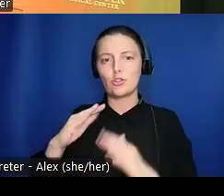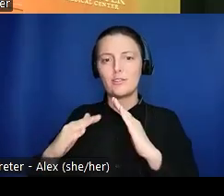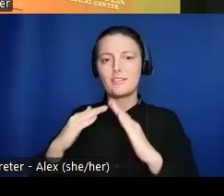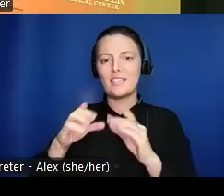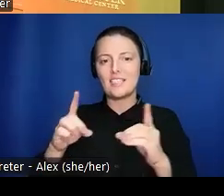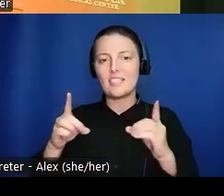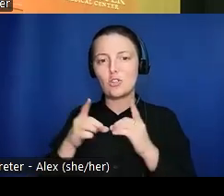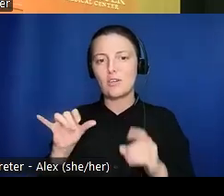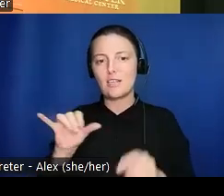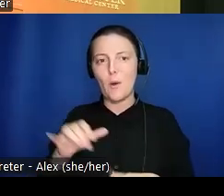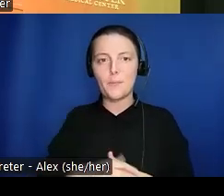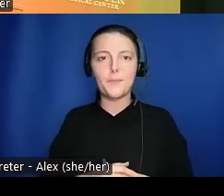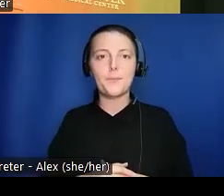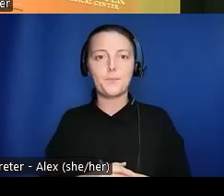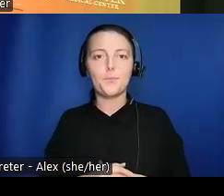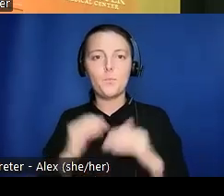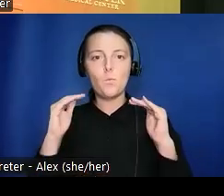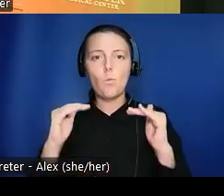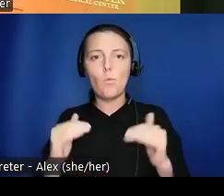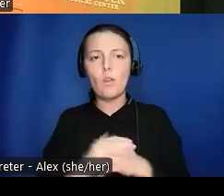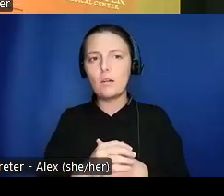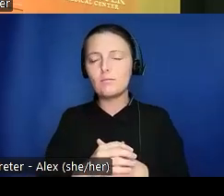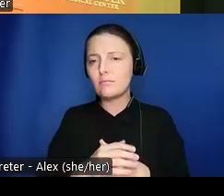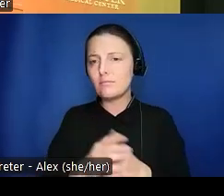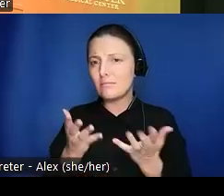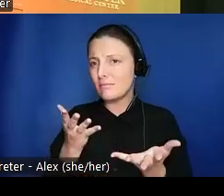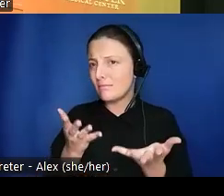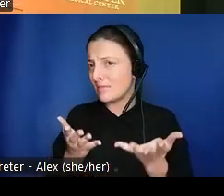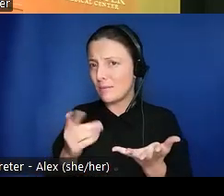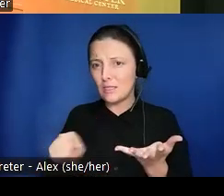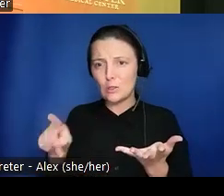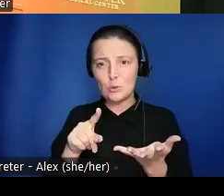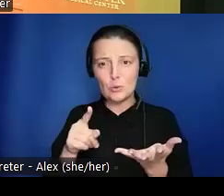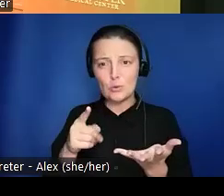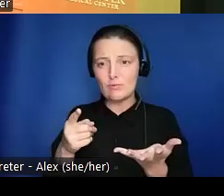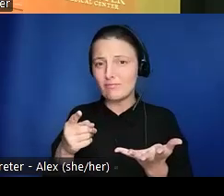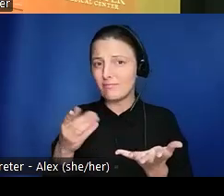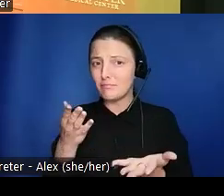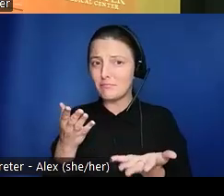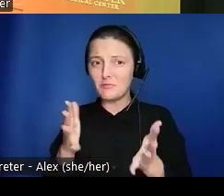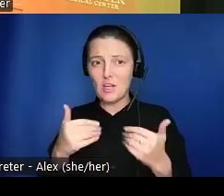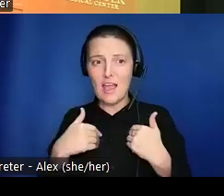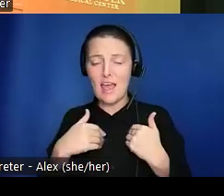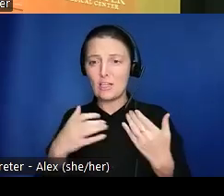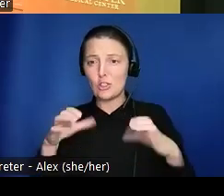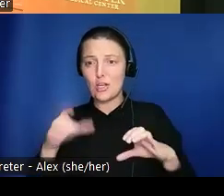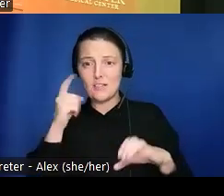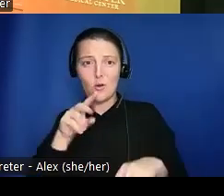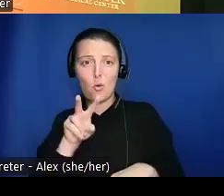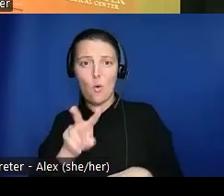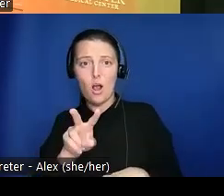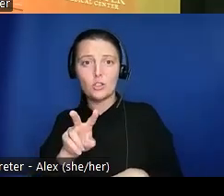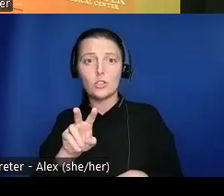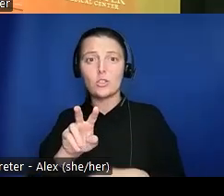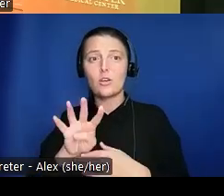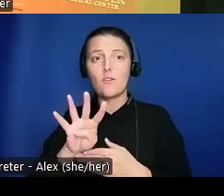I don't know if everybody had the chance to watch the 490-200 inpatient